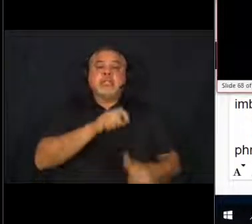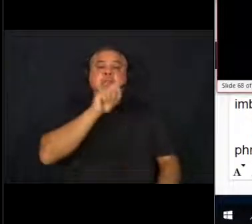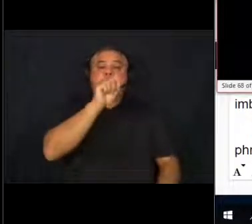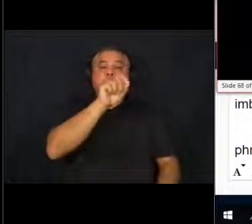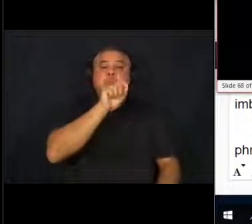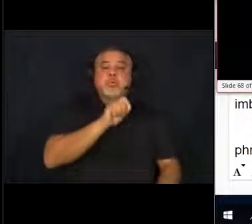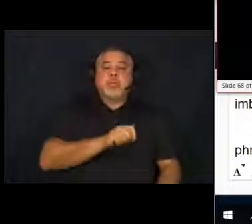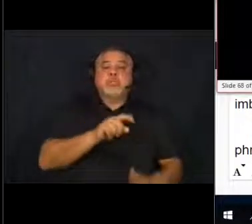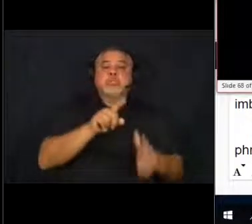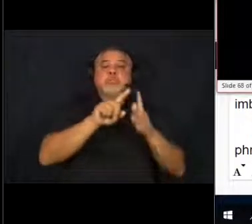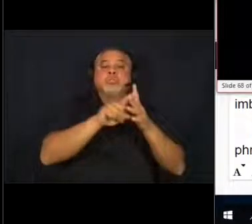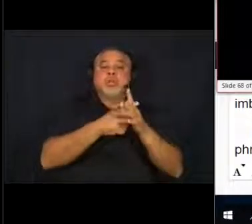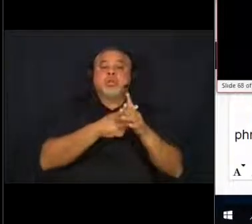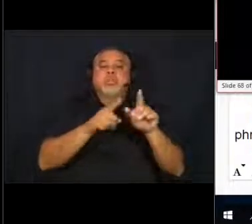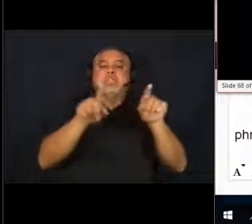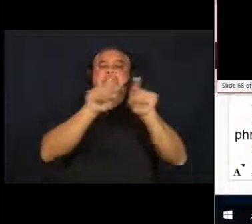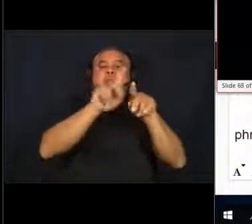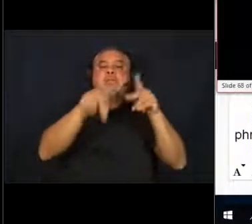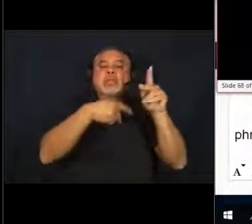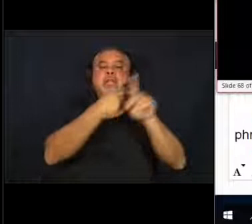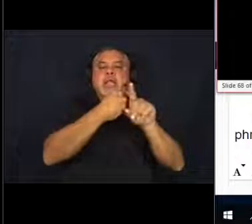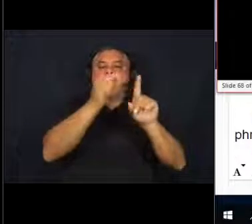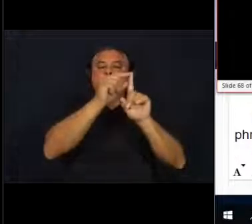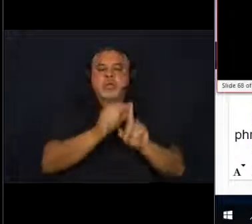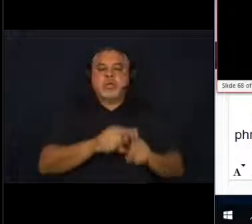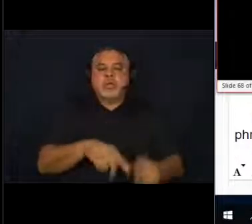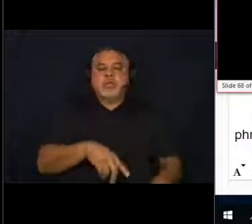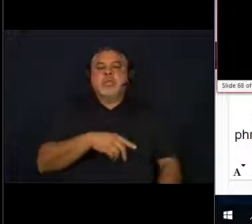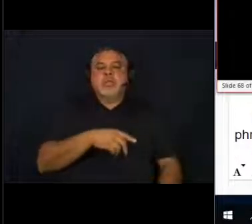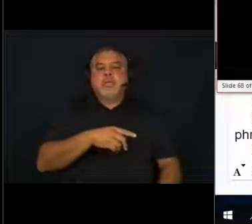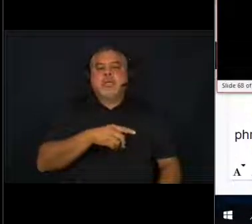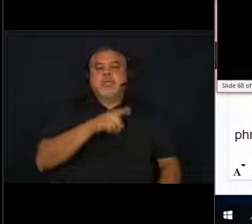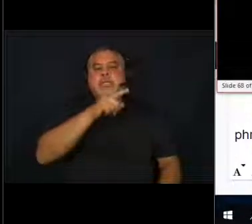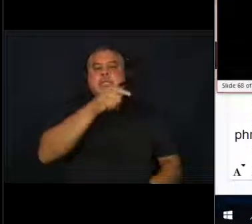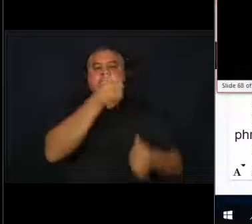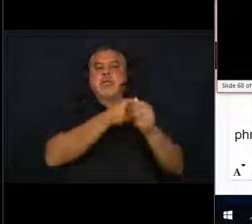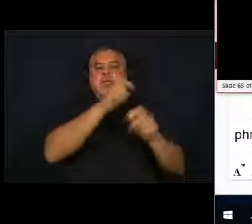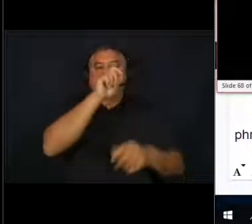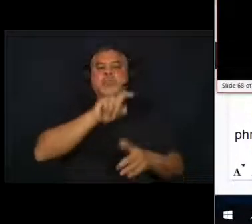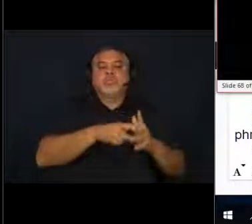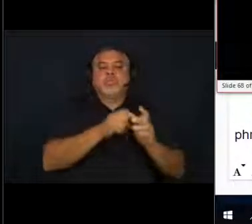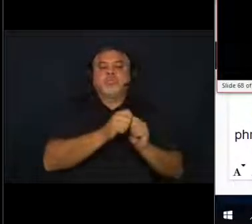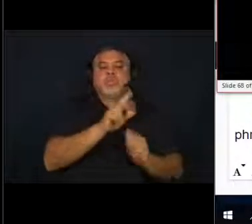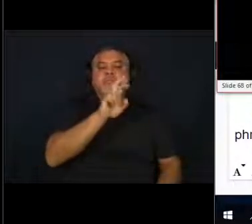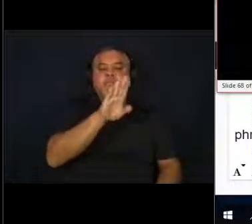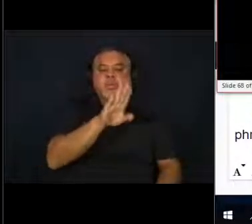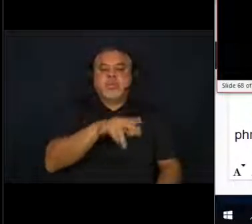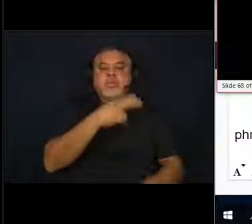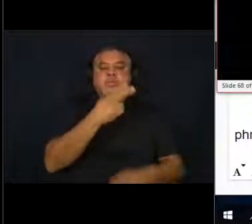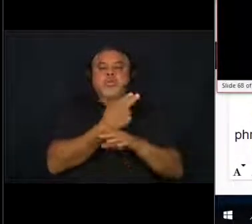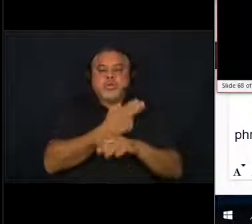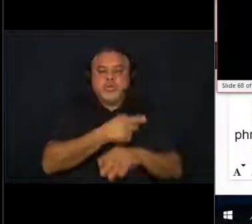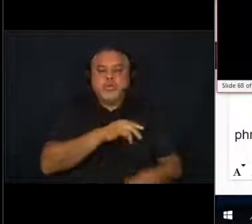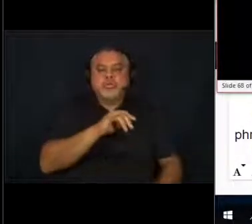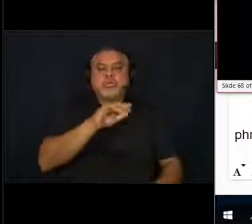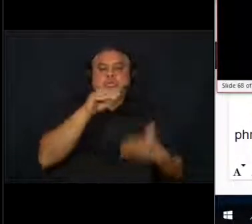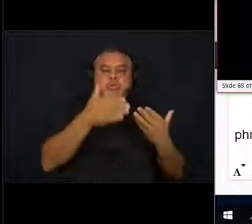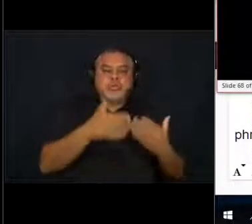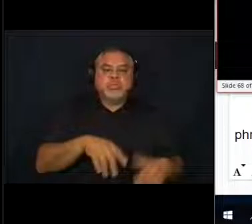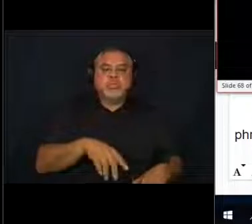starts with the same type of word. So here, each bullet point starts with a verb: use, introduce, indent, omit,